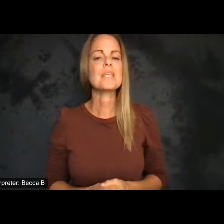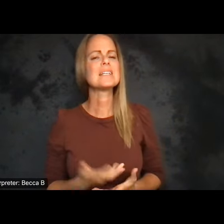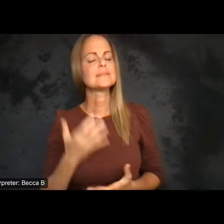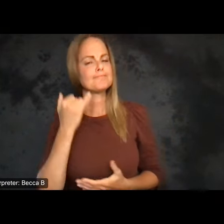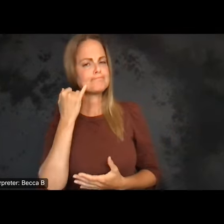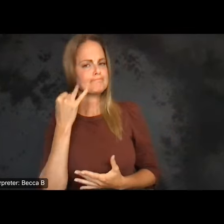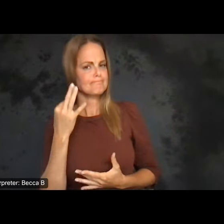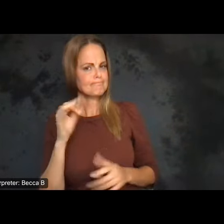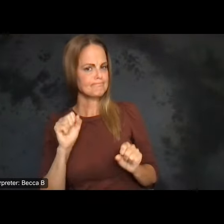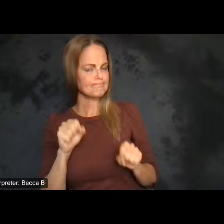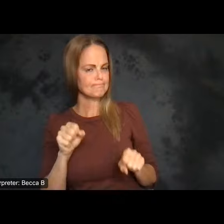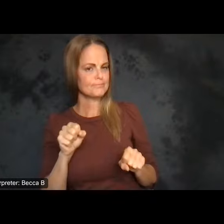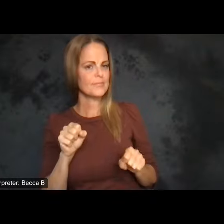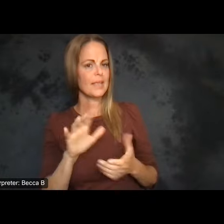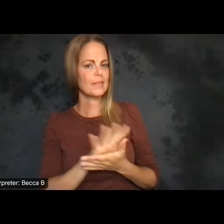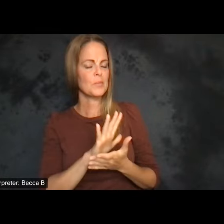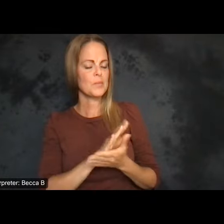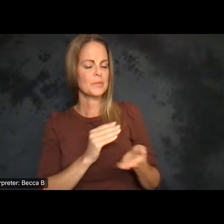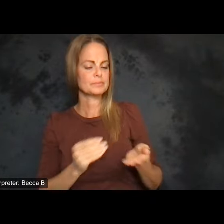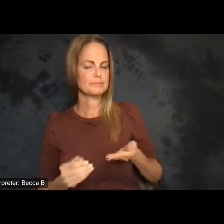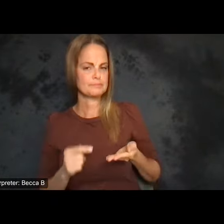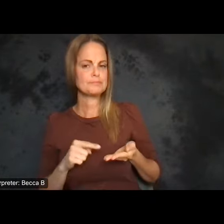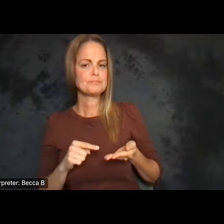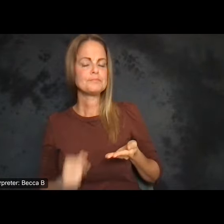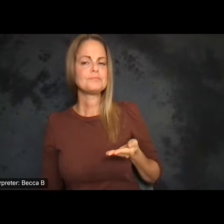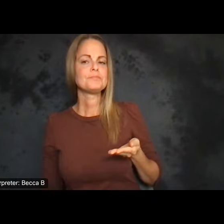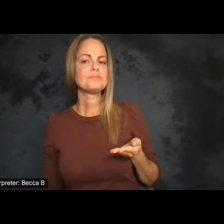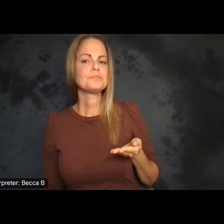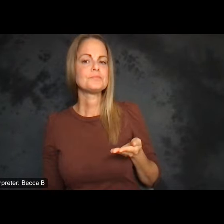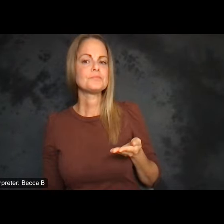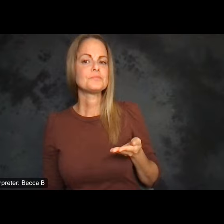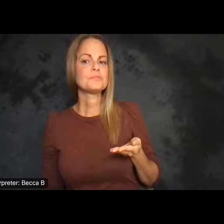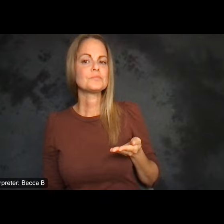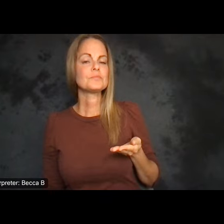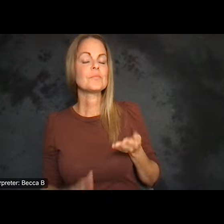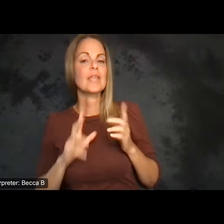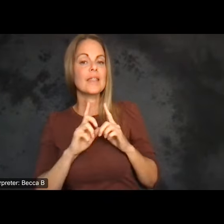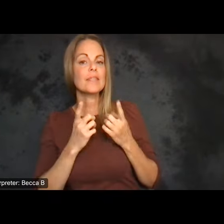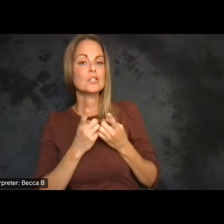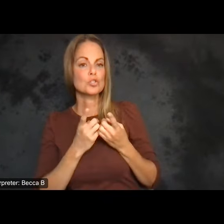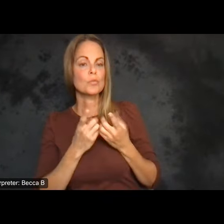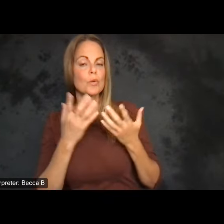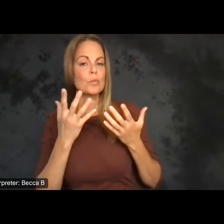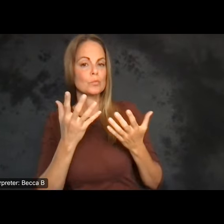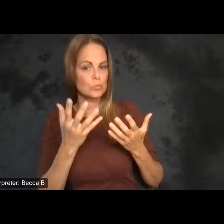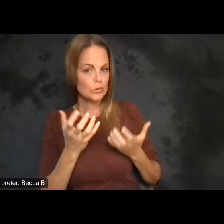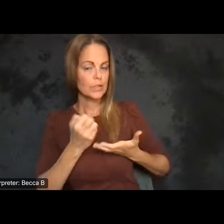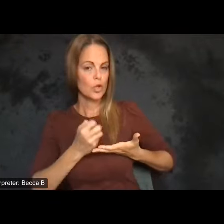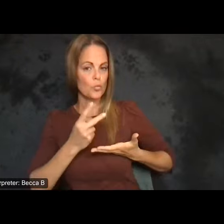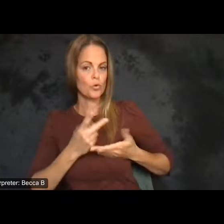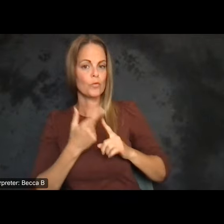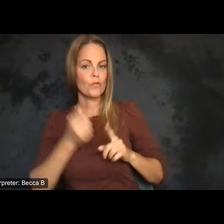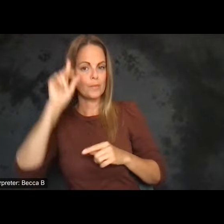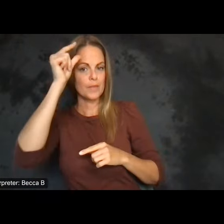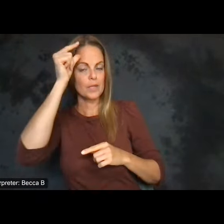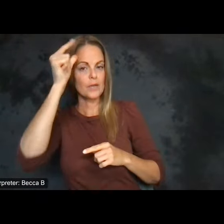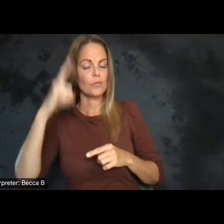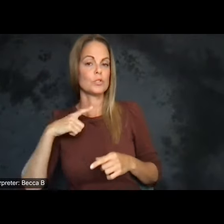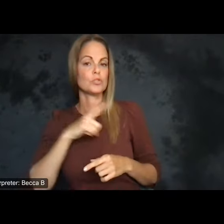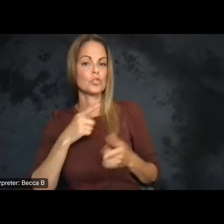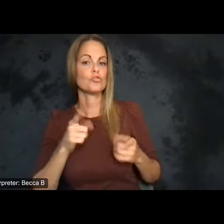this document you handed us, the department intends to seek approval from the governor and legislature during the 26th